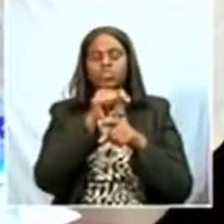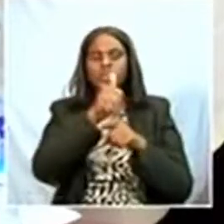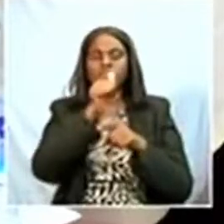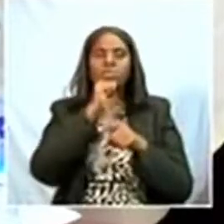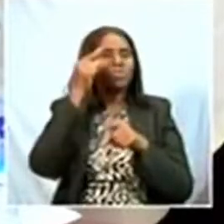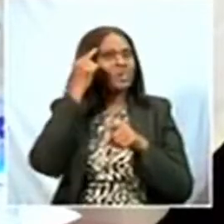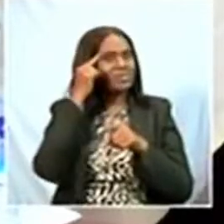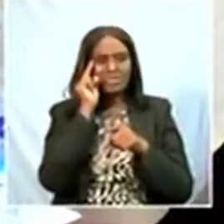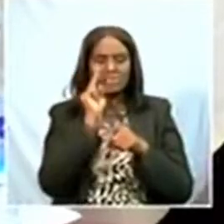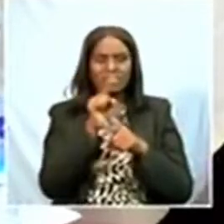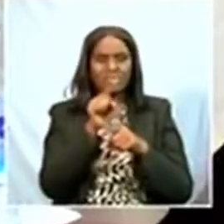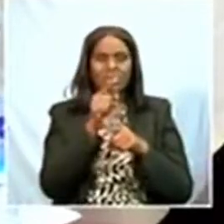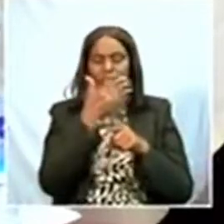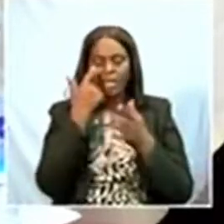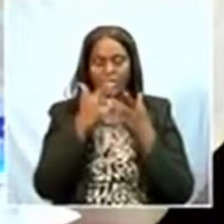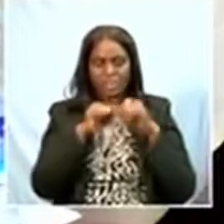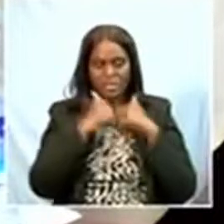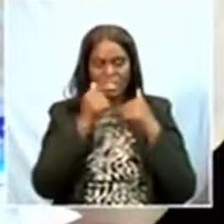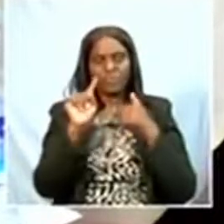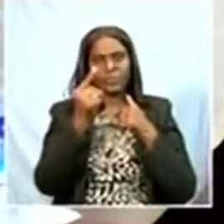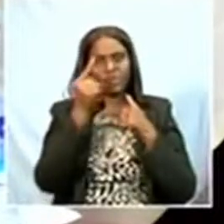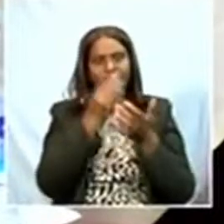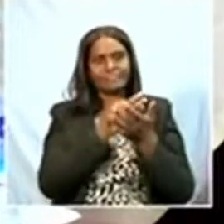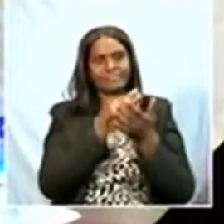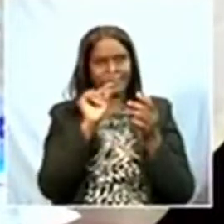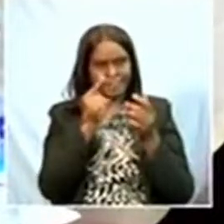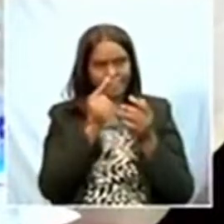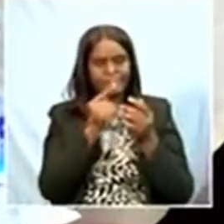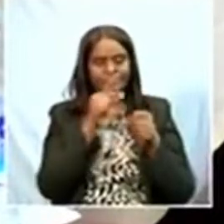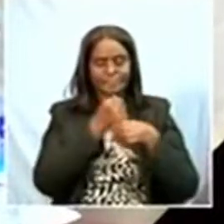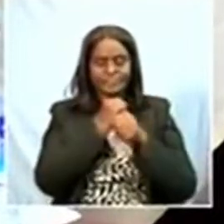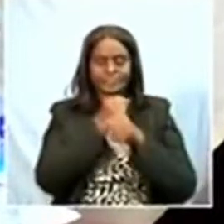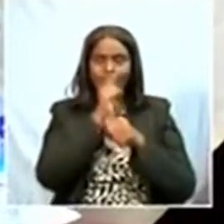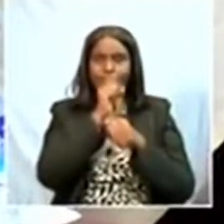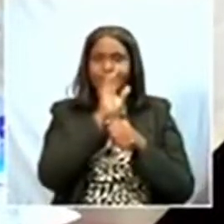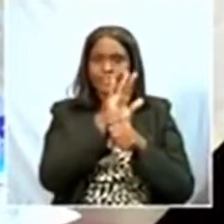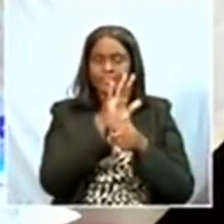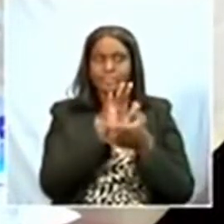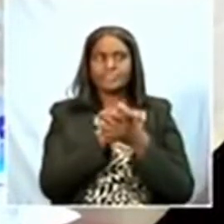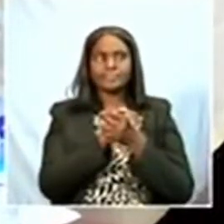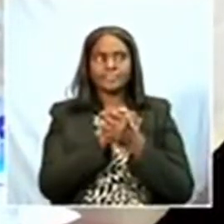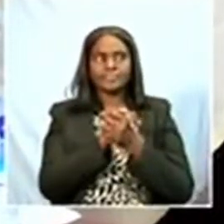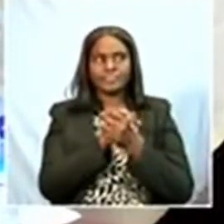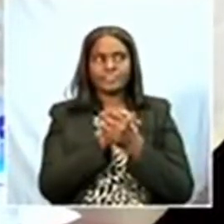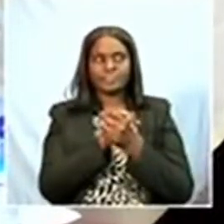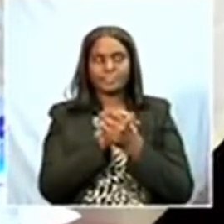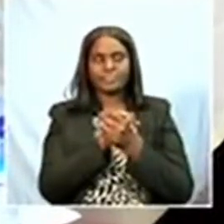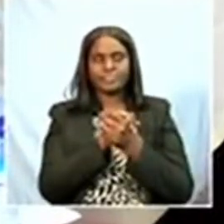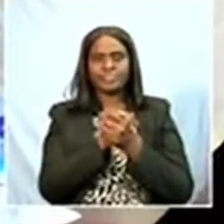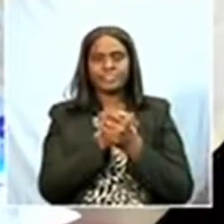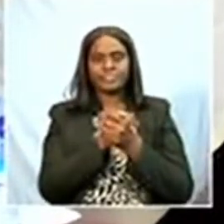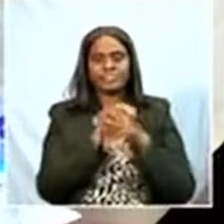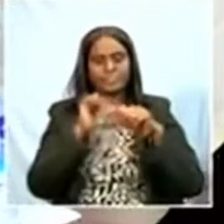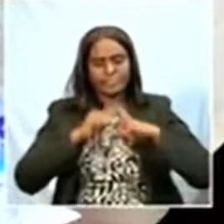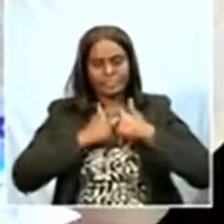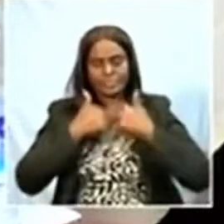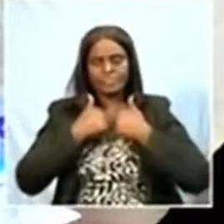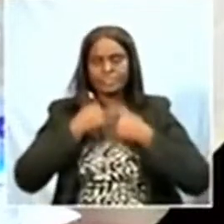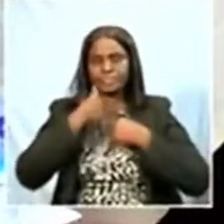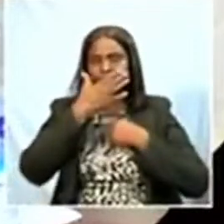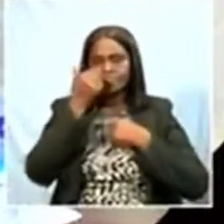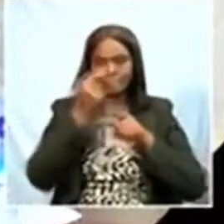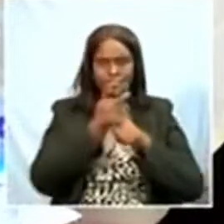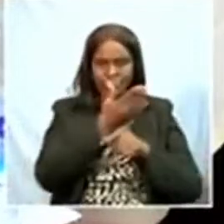think we should first ensure that we get the best from